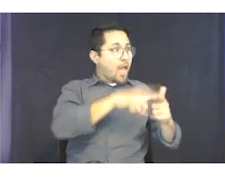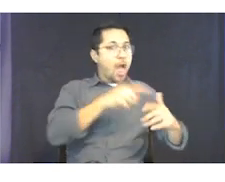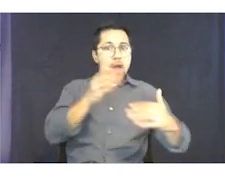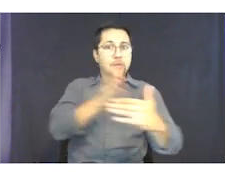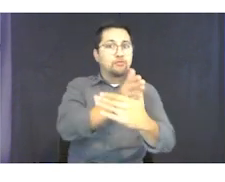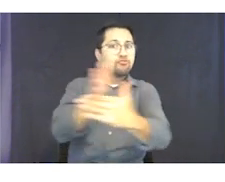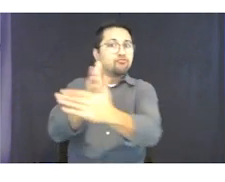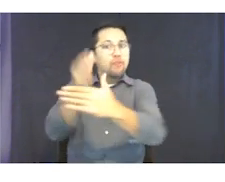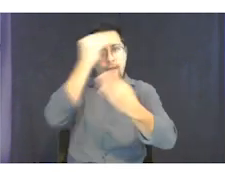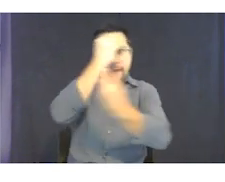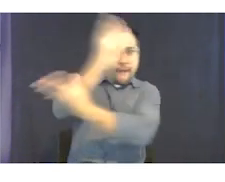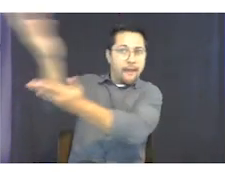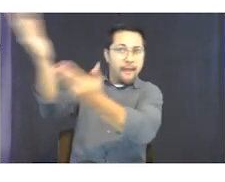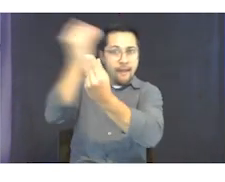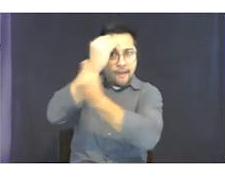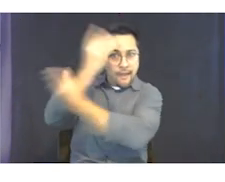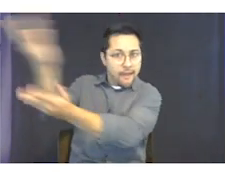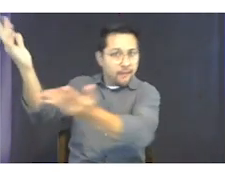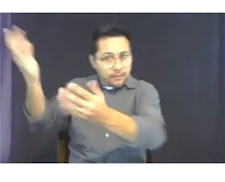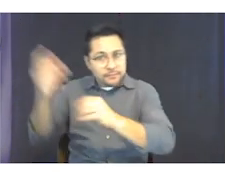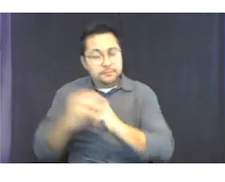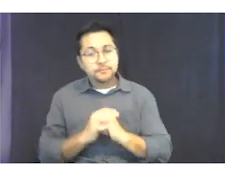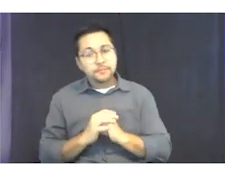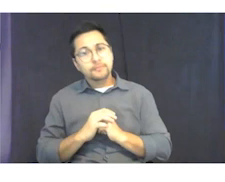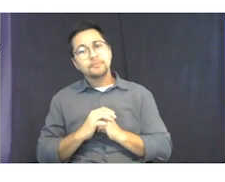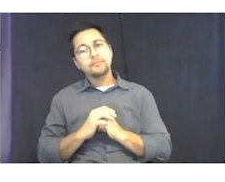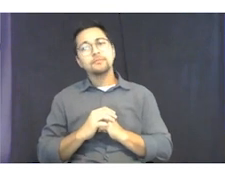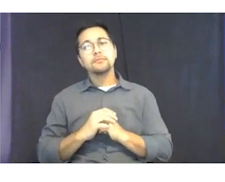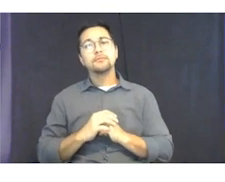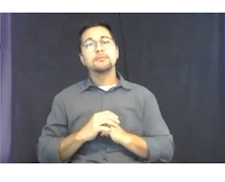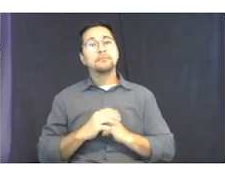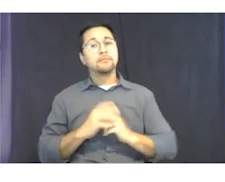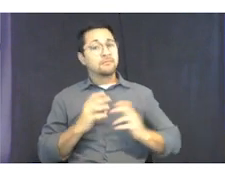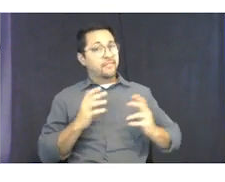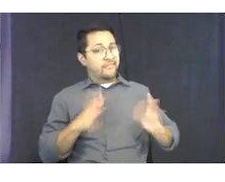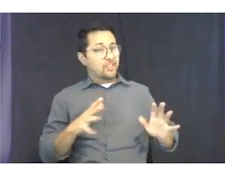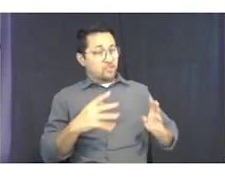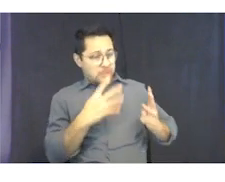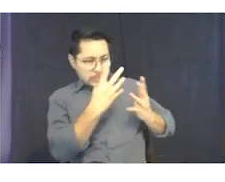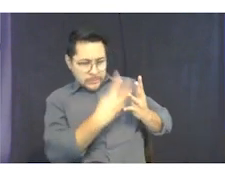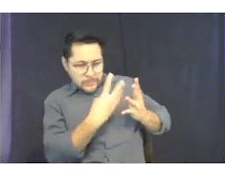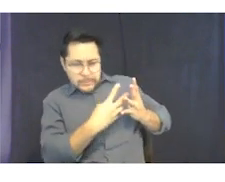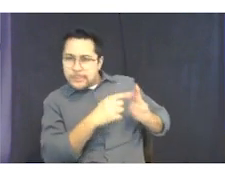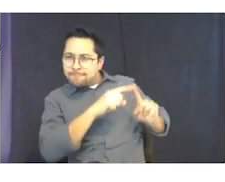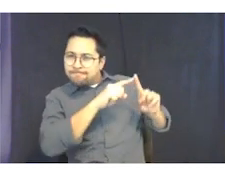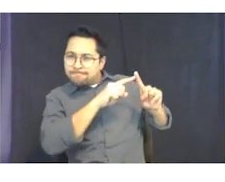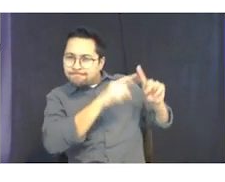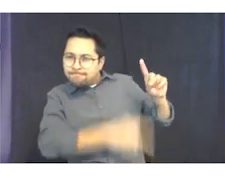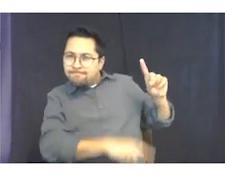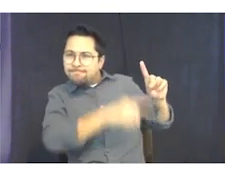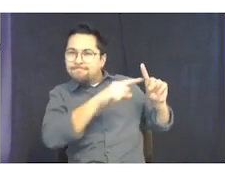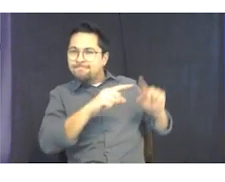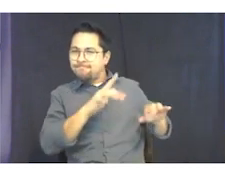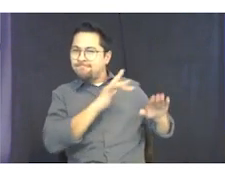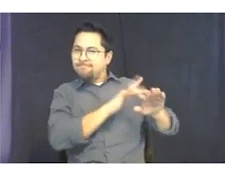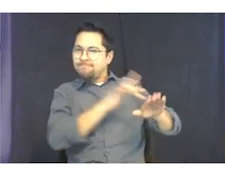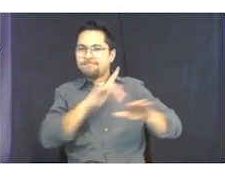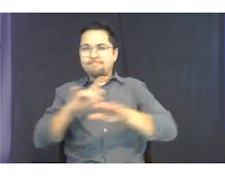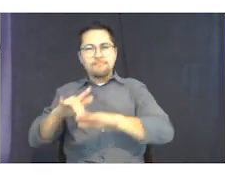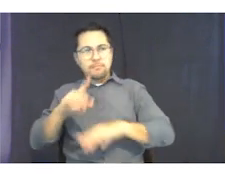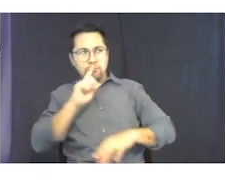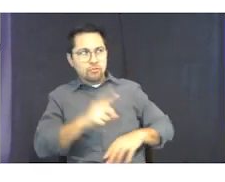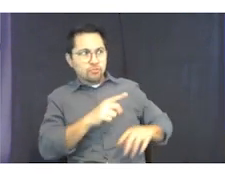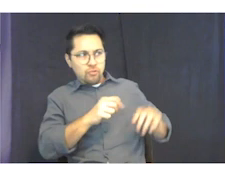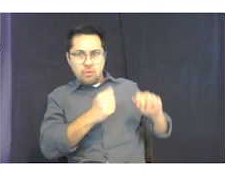share it. We do so after we've properly vetted these resources and made sure